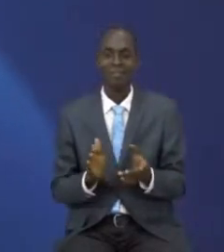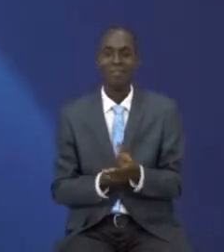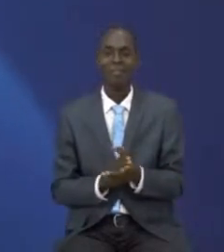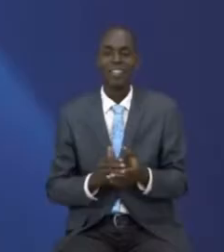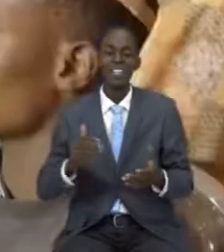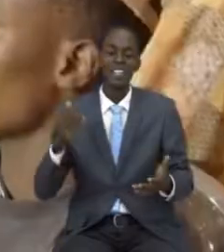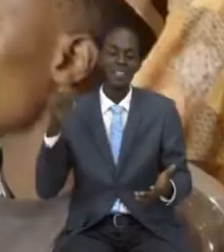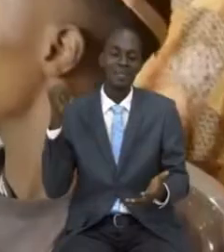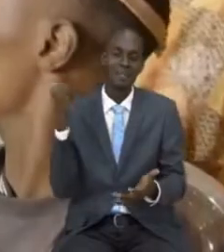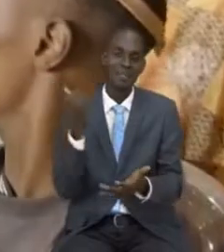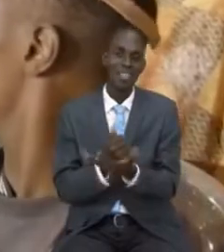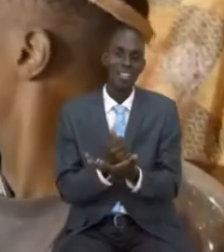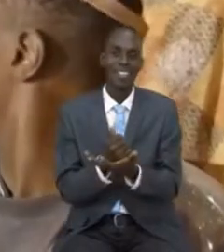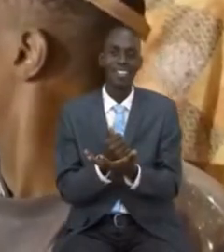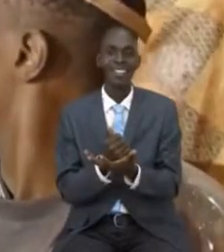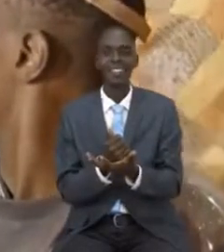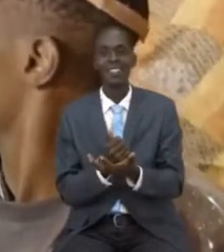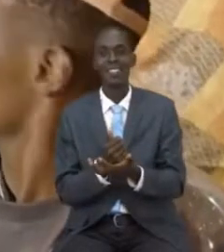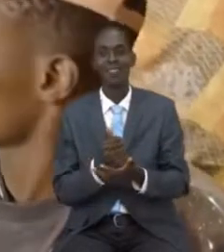Amen.